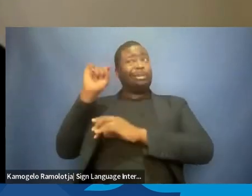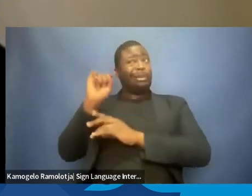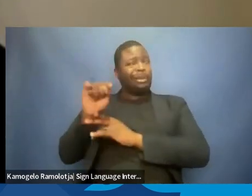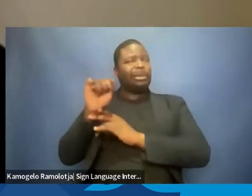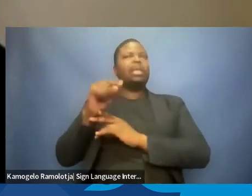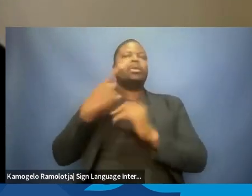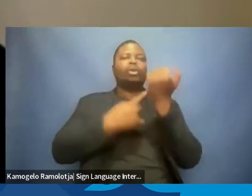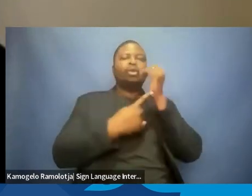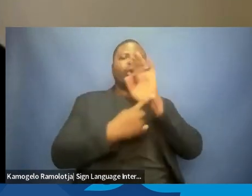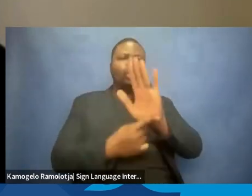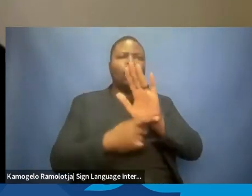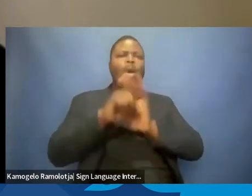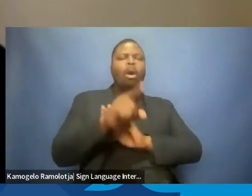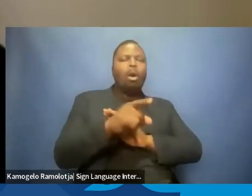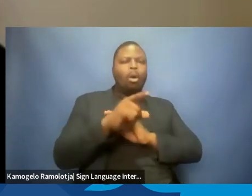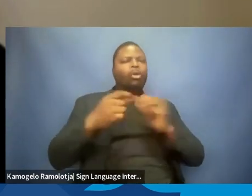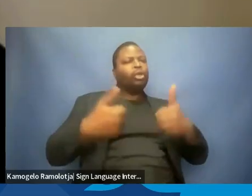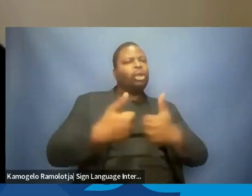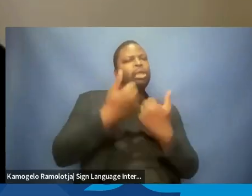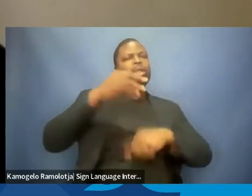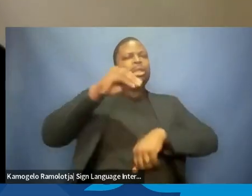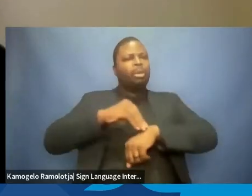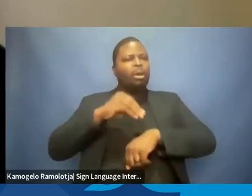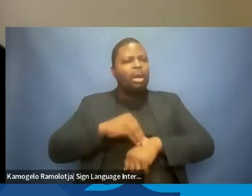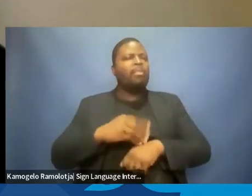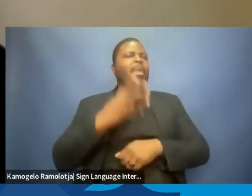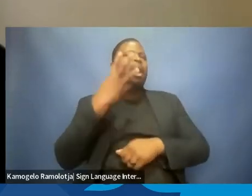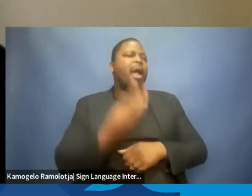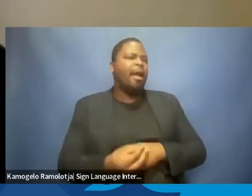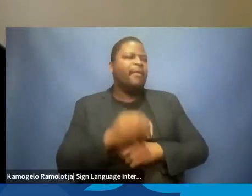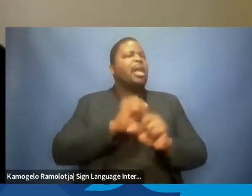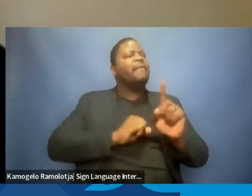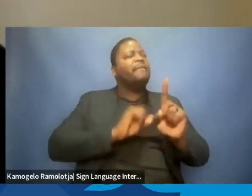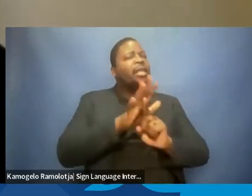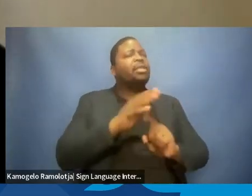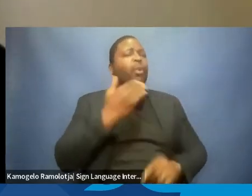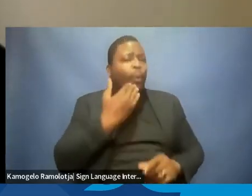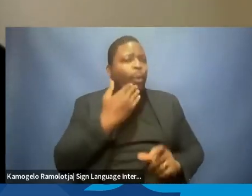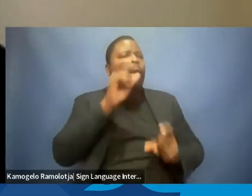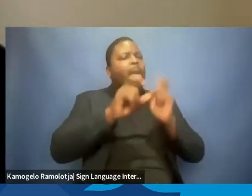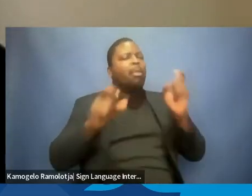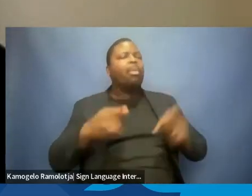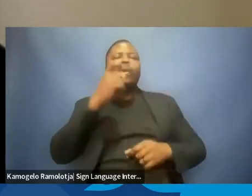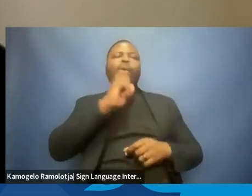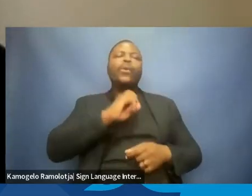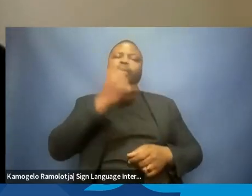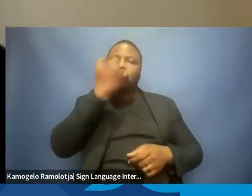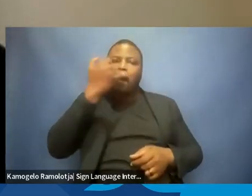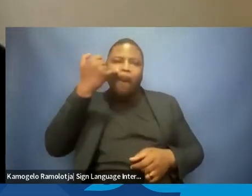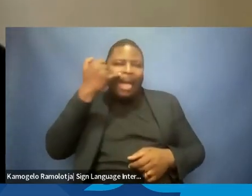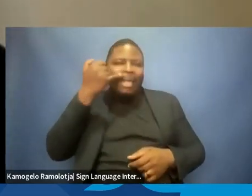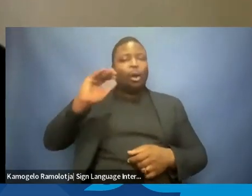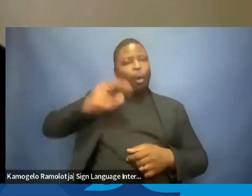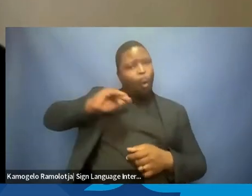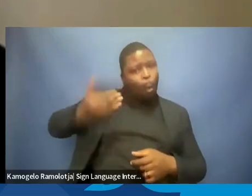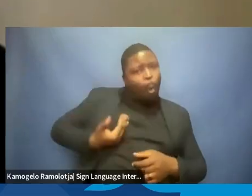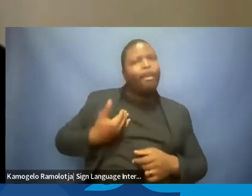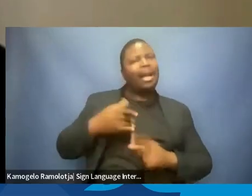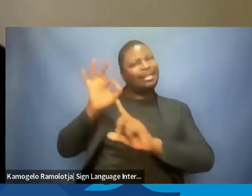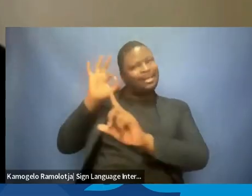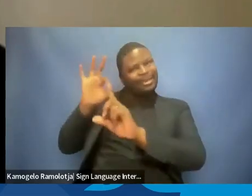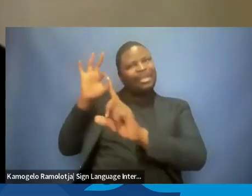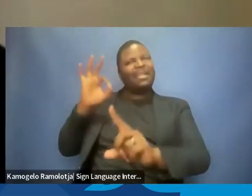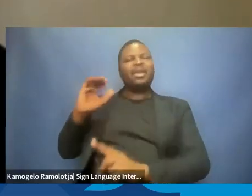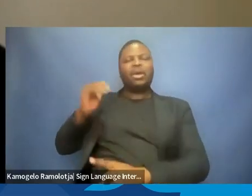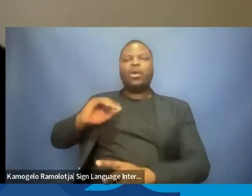and challenges experienced by people who use drugs, and specifically women who use drugs within our communities.